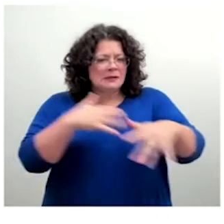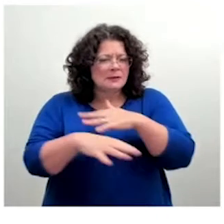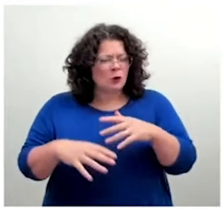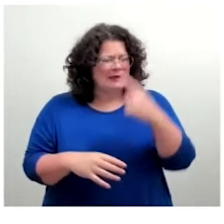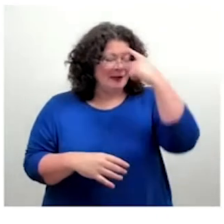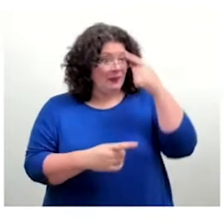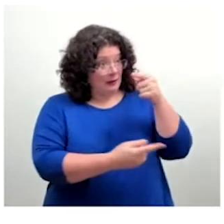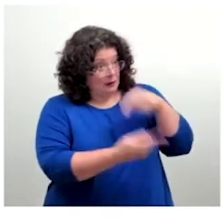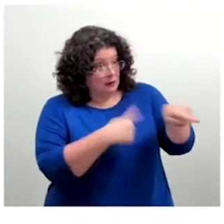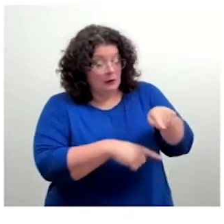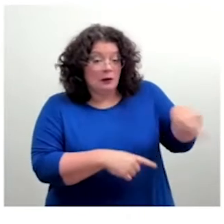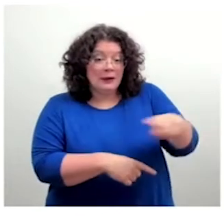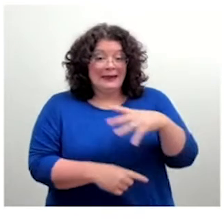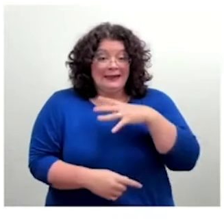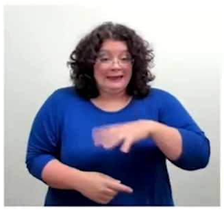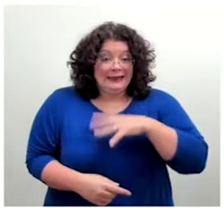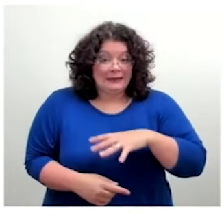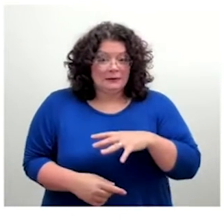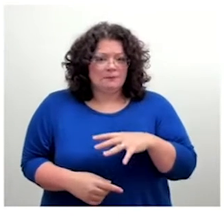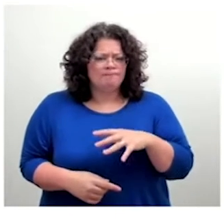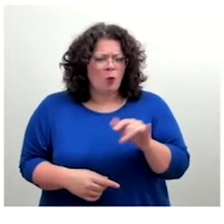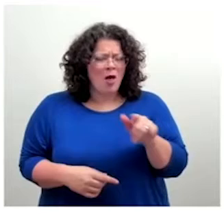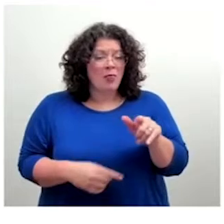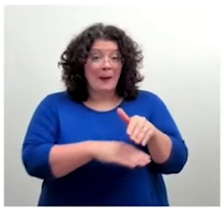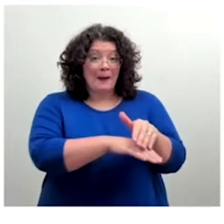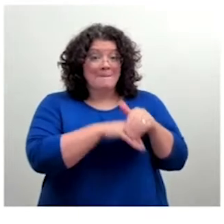and build services and information.